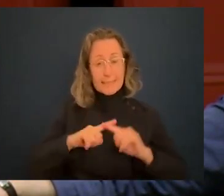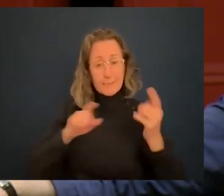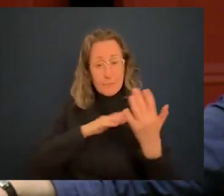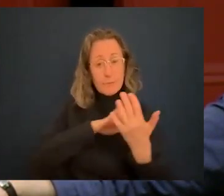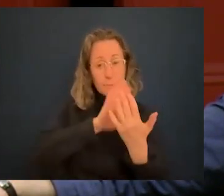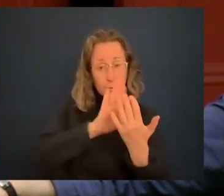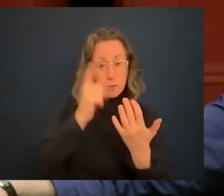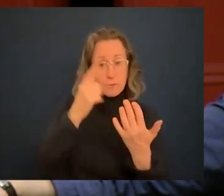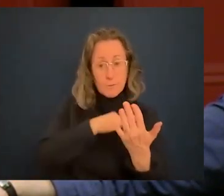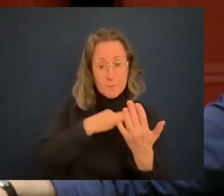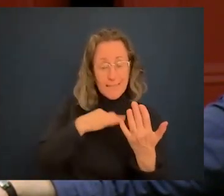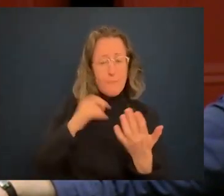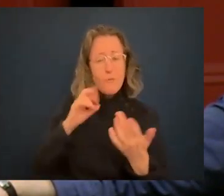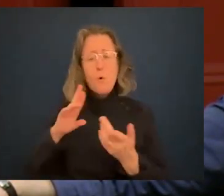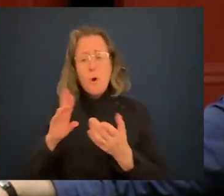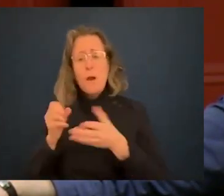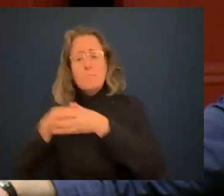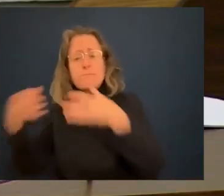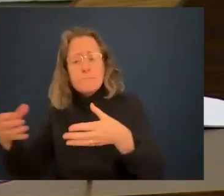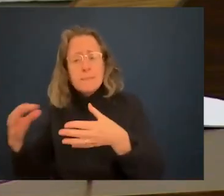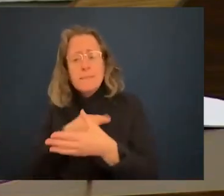model that we have now